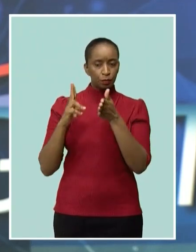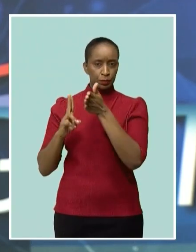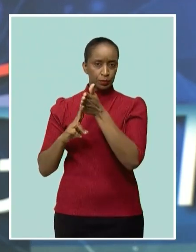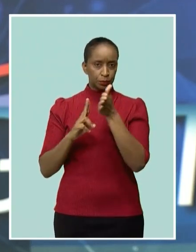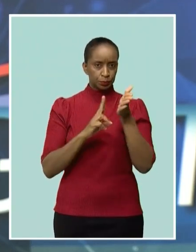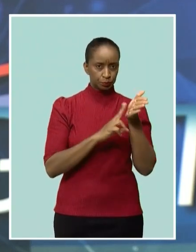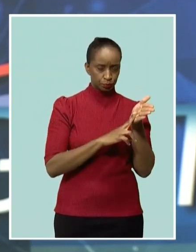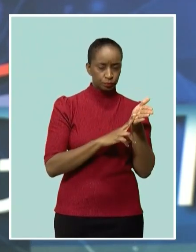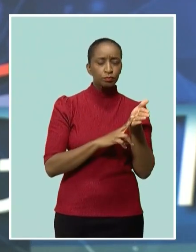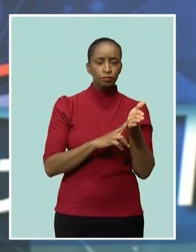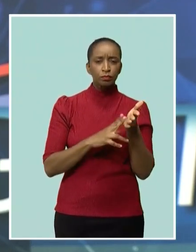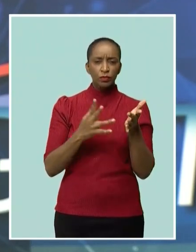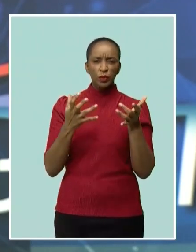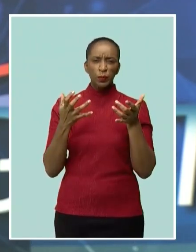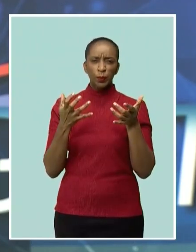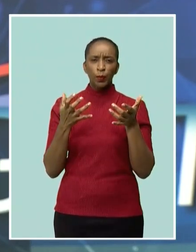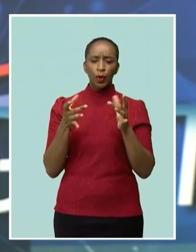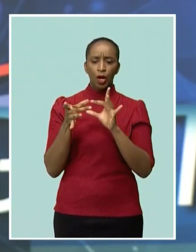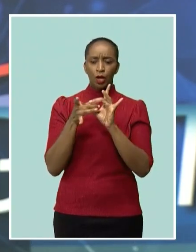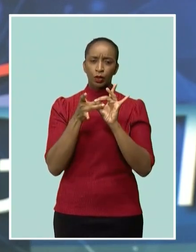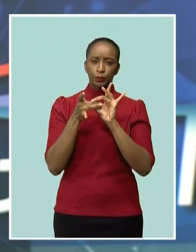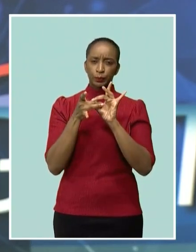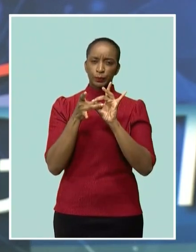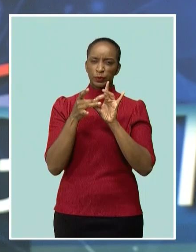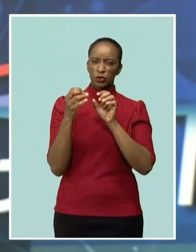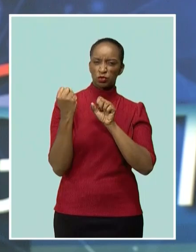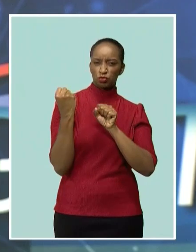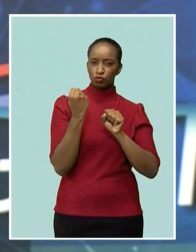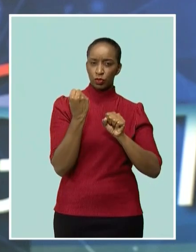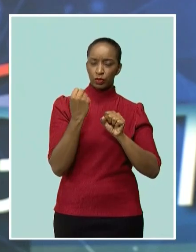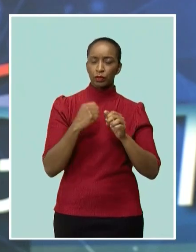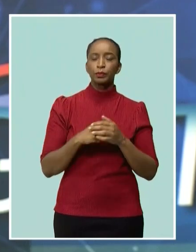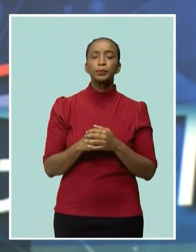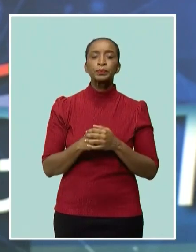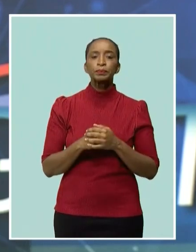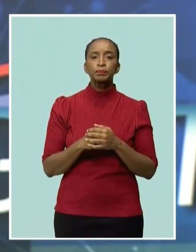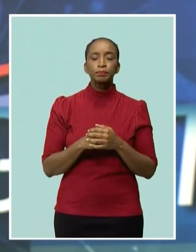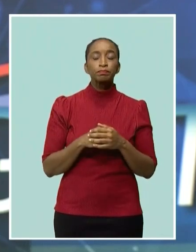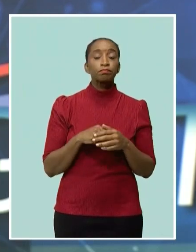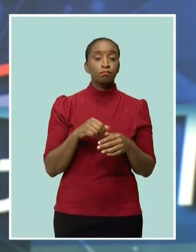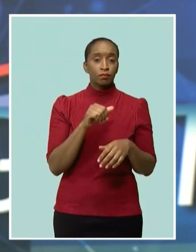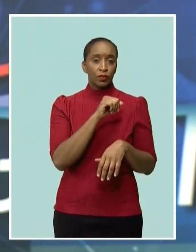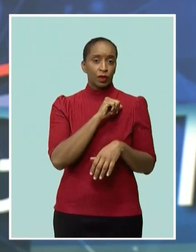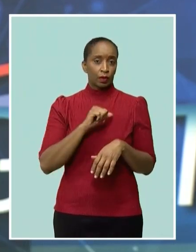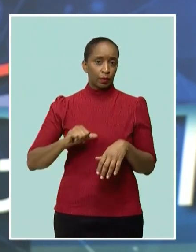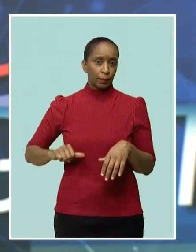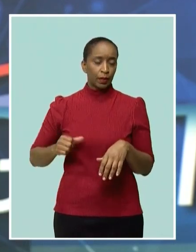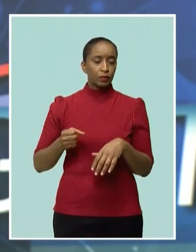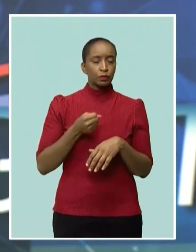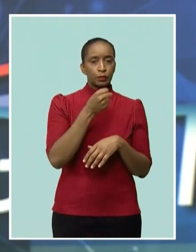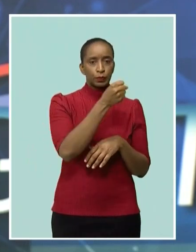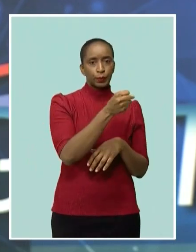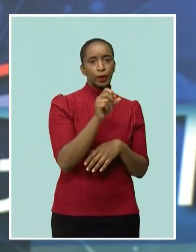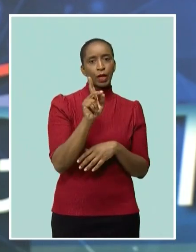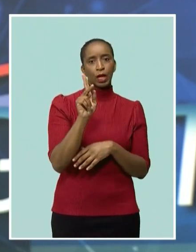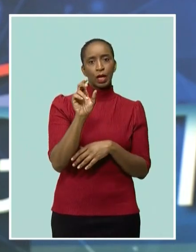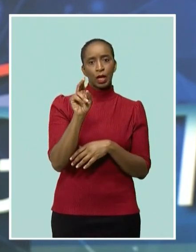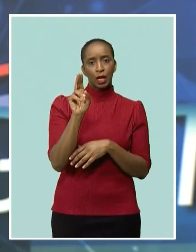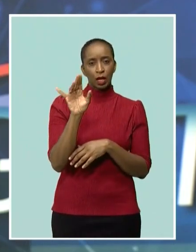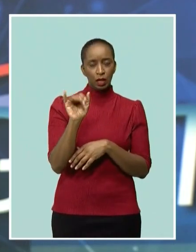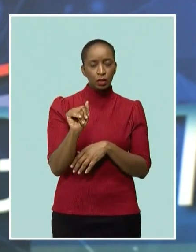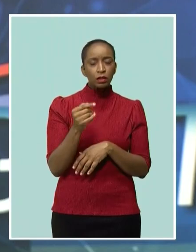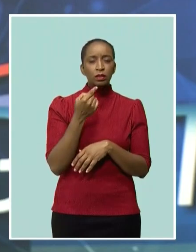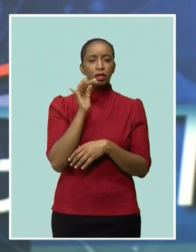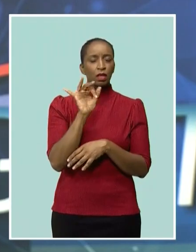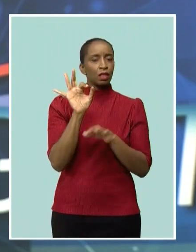with Africa. High Commissioner of Barbados to Kenya, Ambassador William MacDonald, sees this as significant since actively working in the